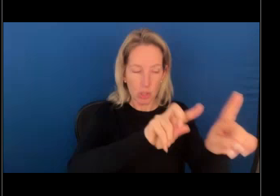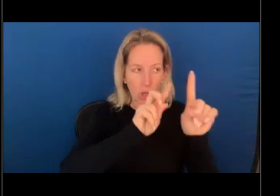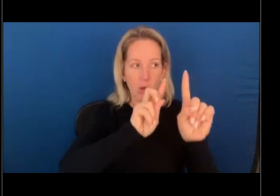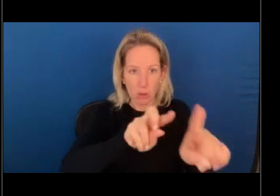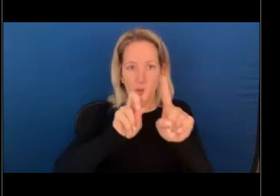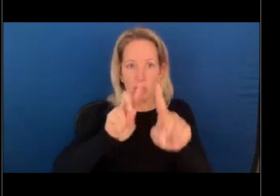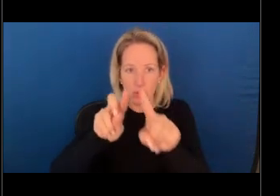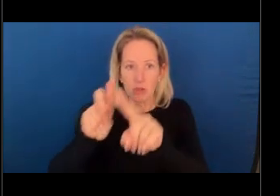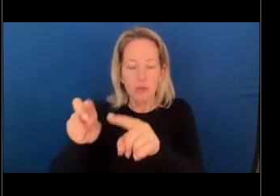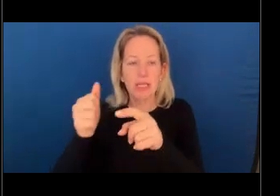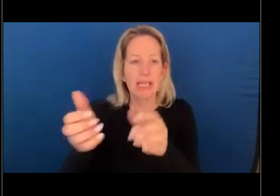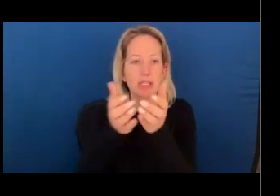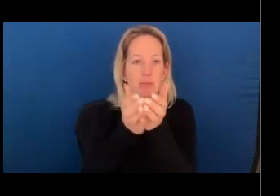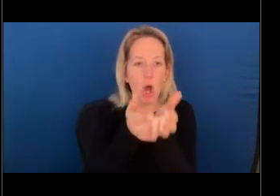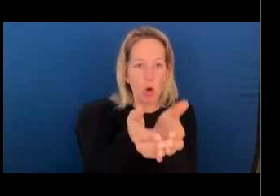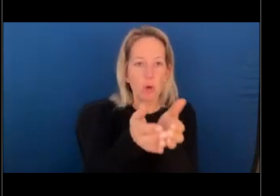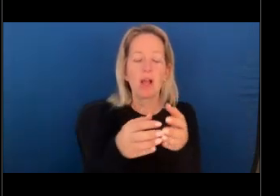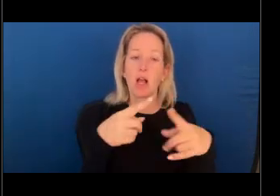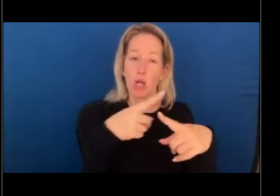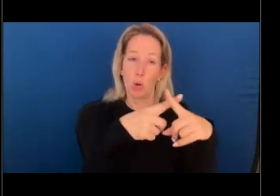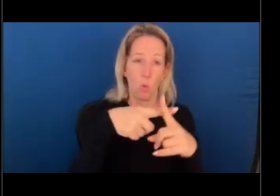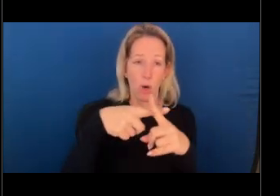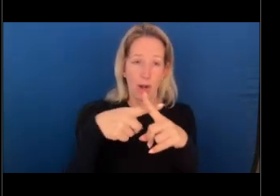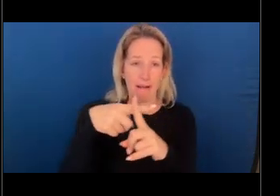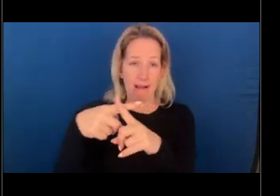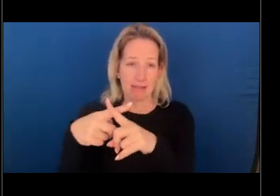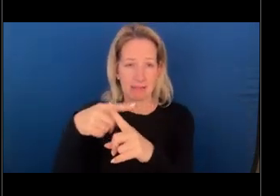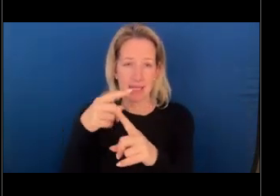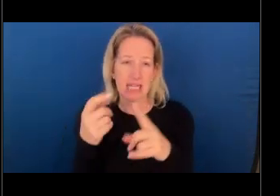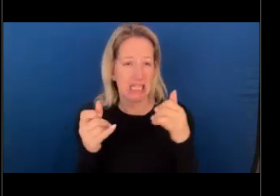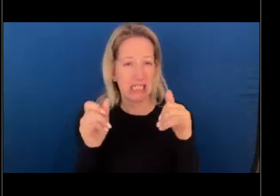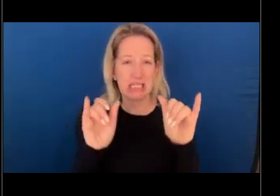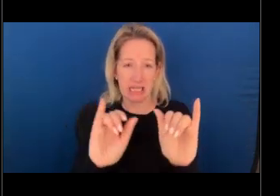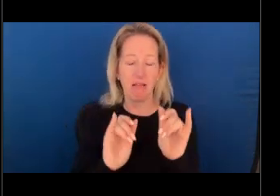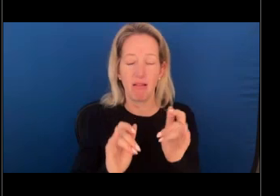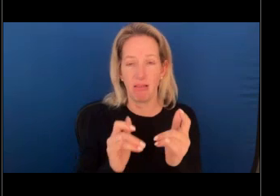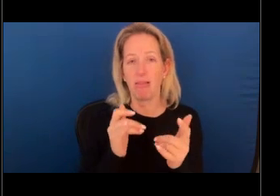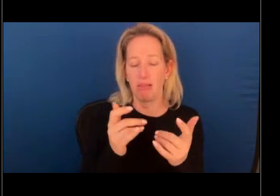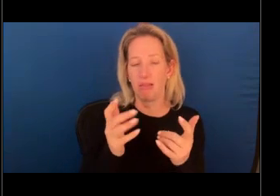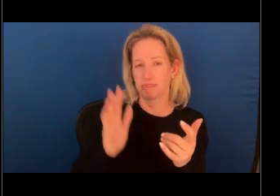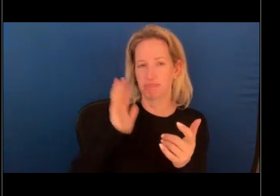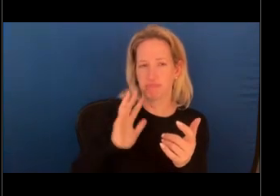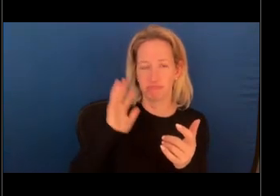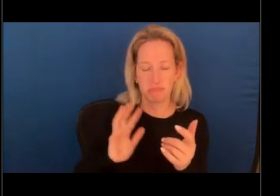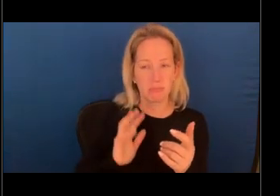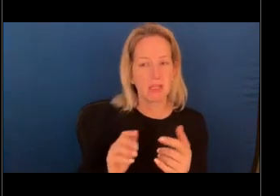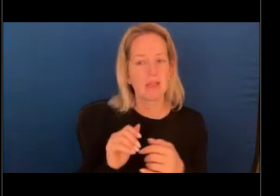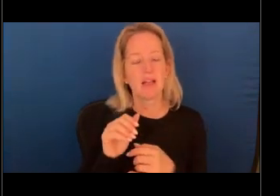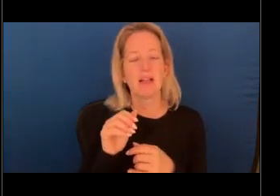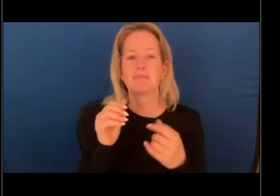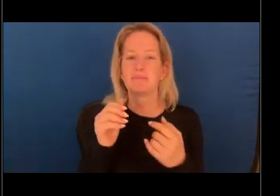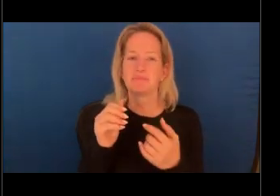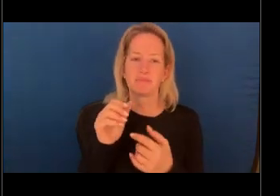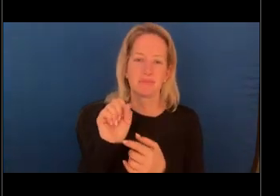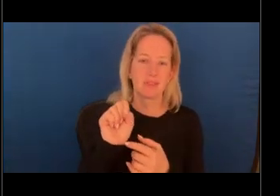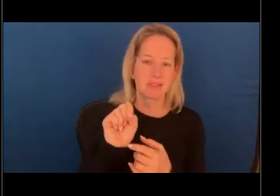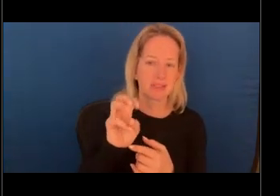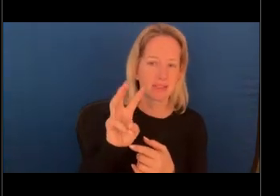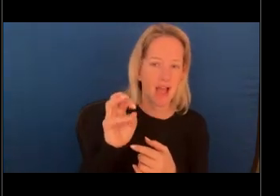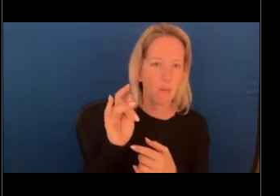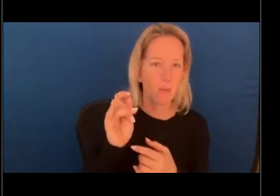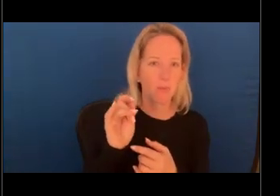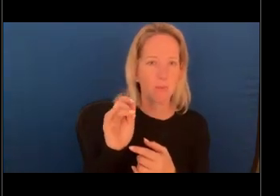were all largely still Loran coordinates. A lot of these draggers, the scallopers